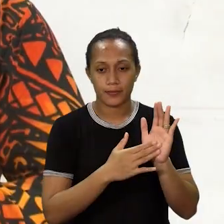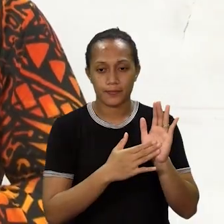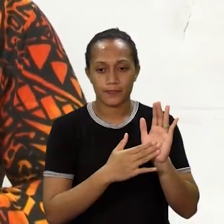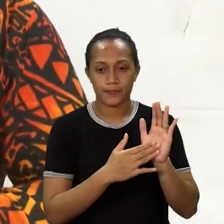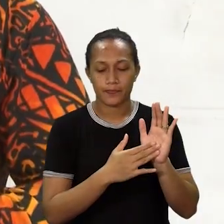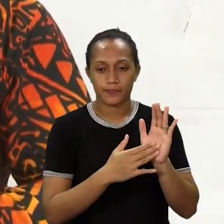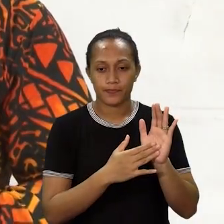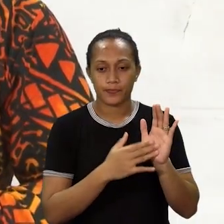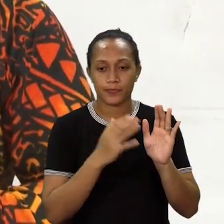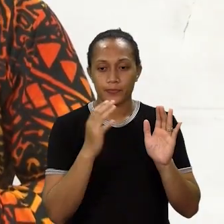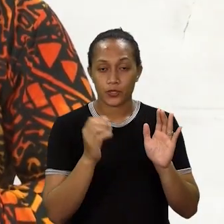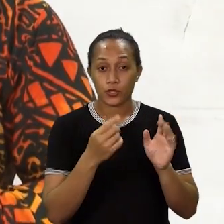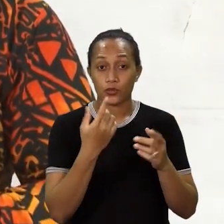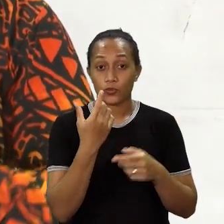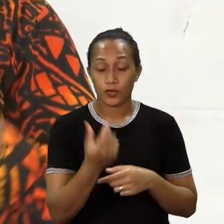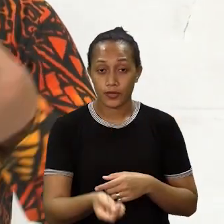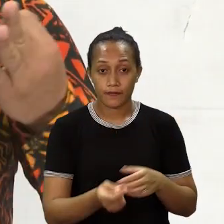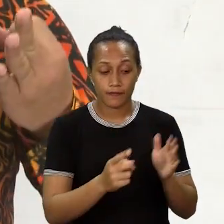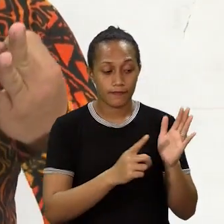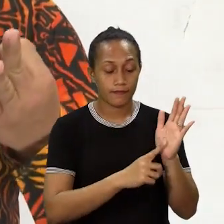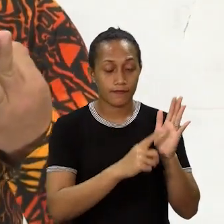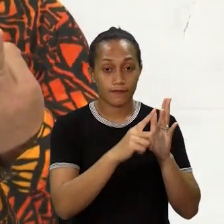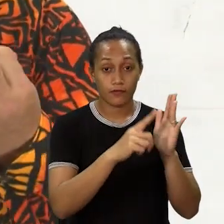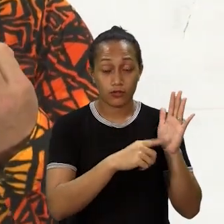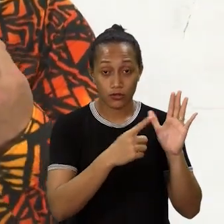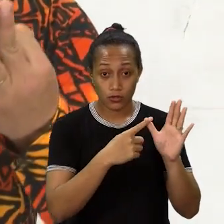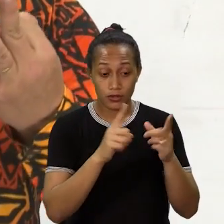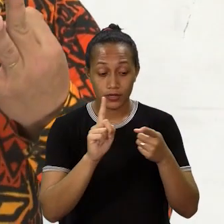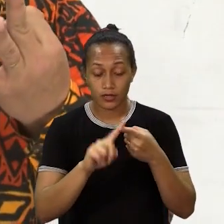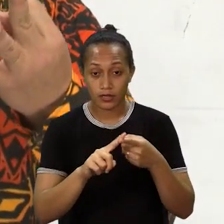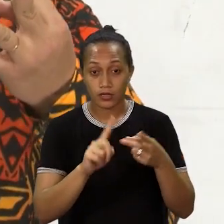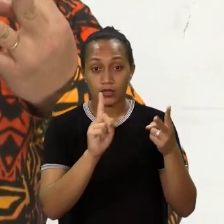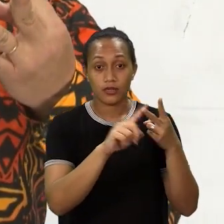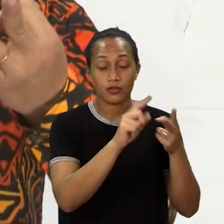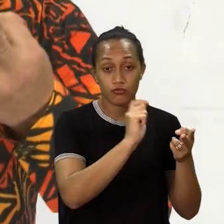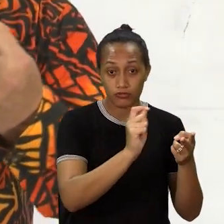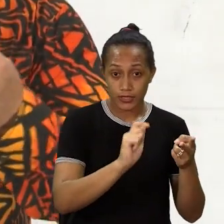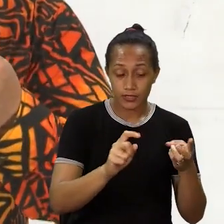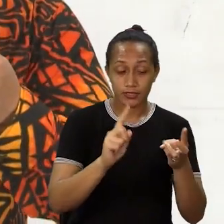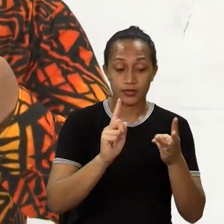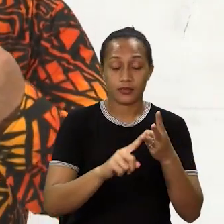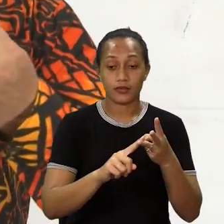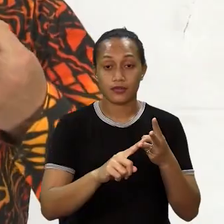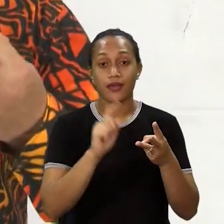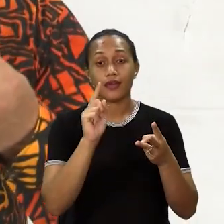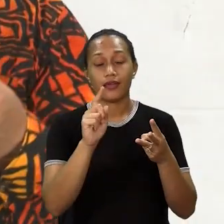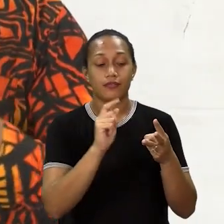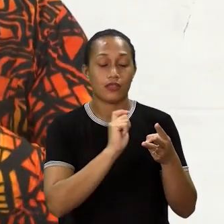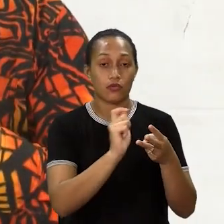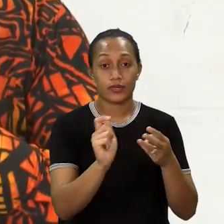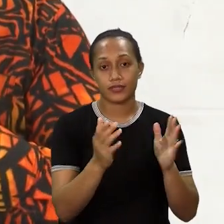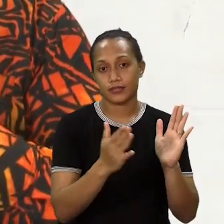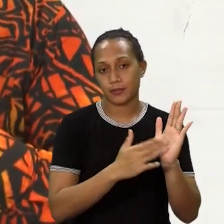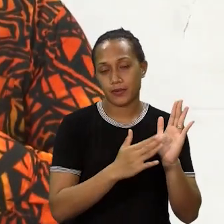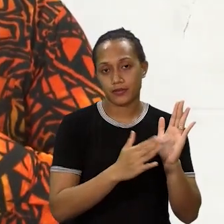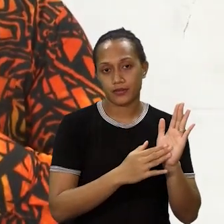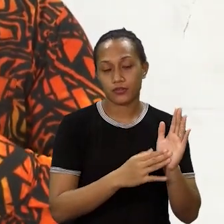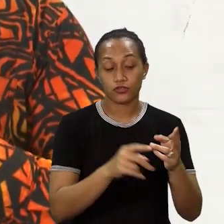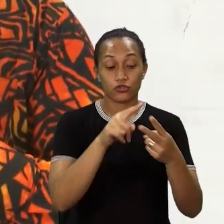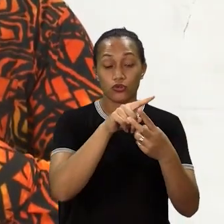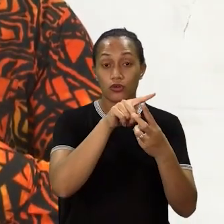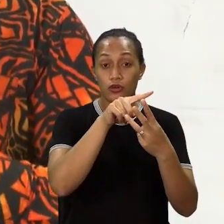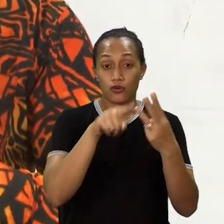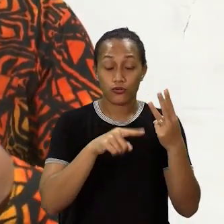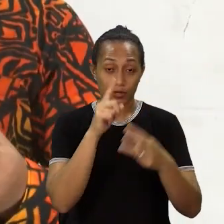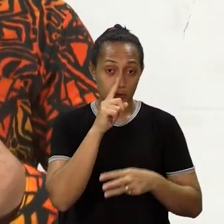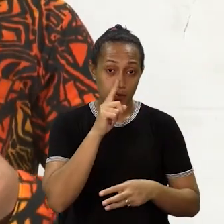the writer's mother. So we have Lola, we have the writer, and we have the writer's